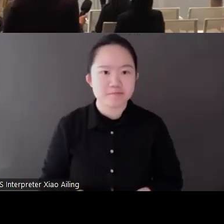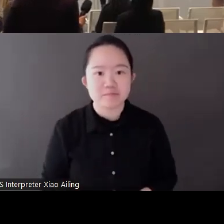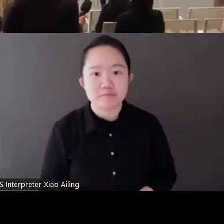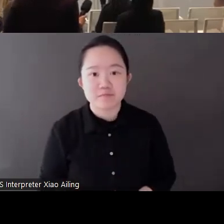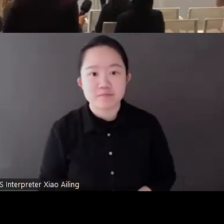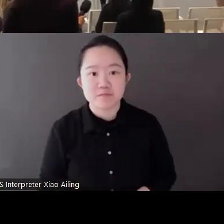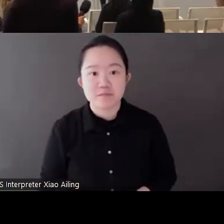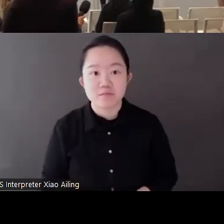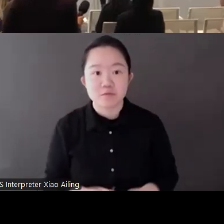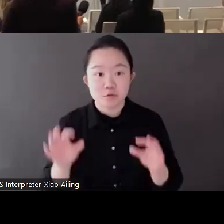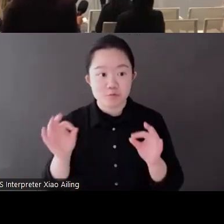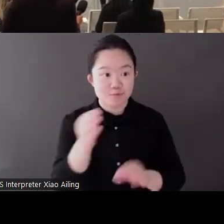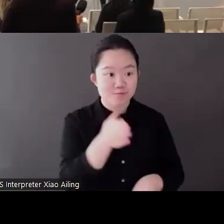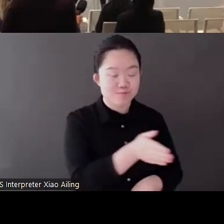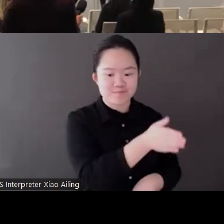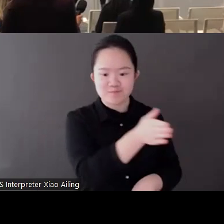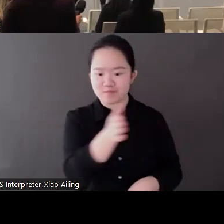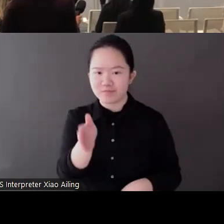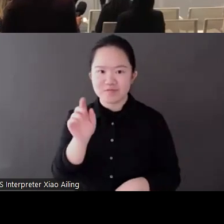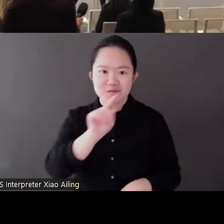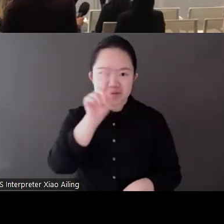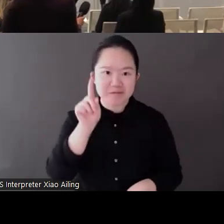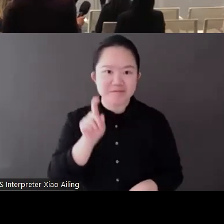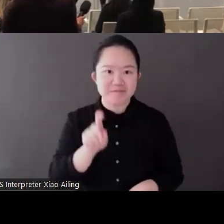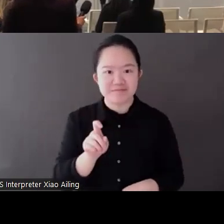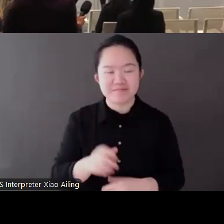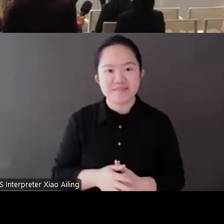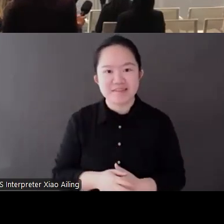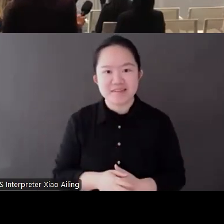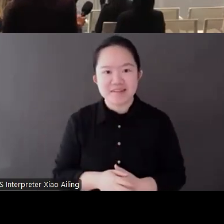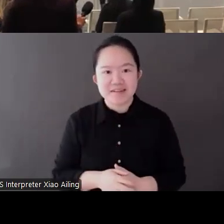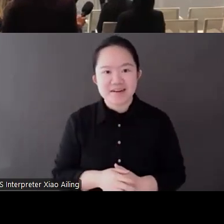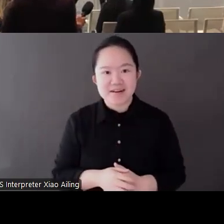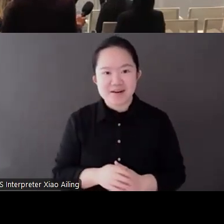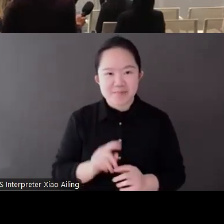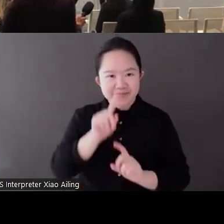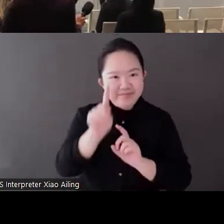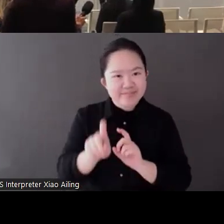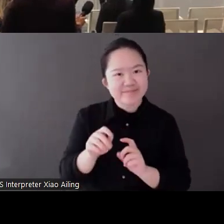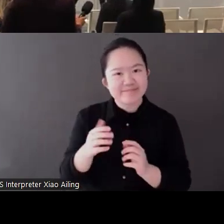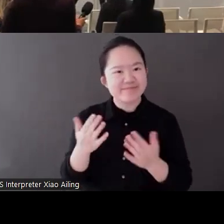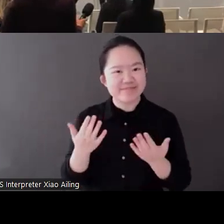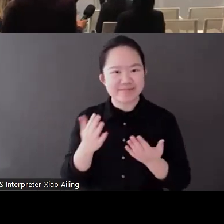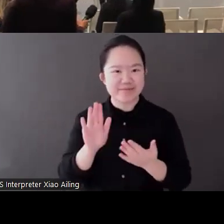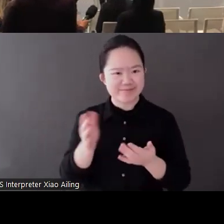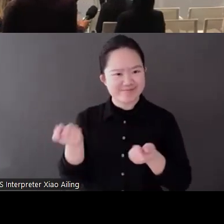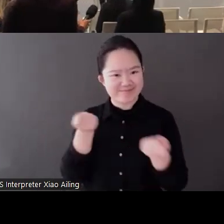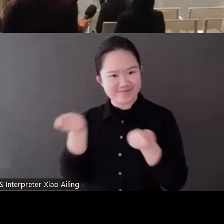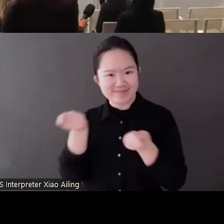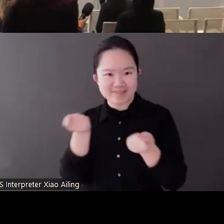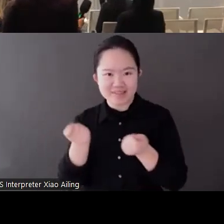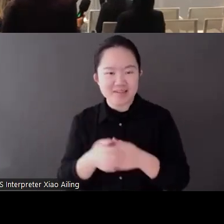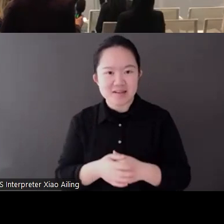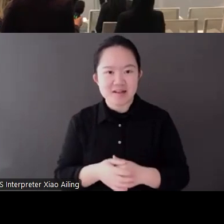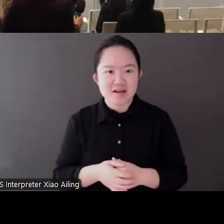get it? I haven't started it, but I inherited it. And we also extended the amount of seats in the company